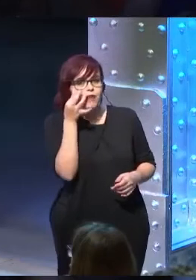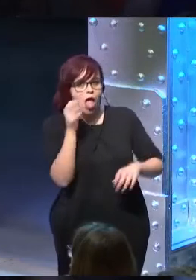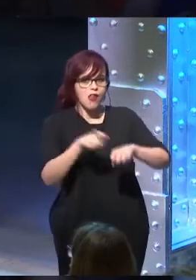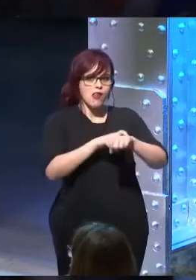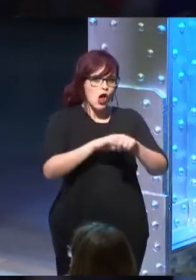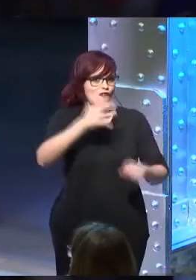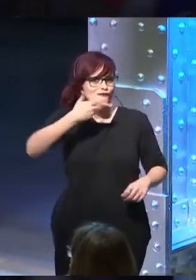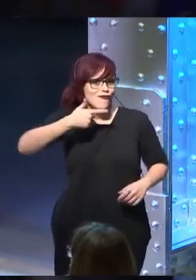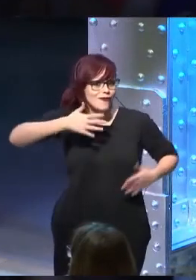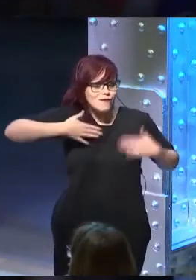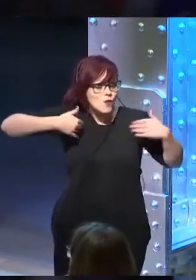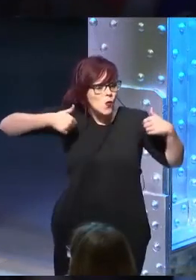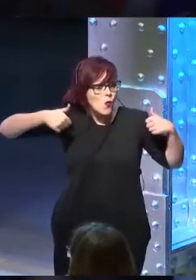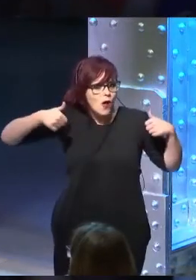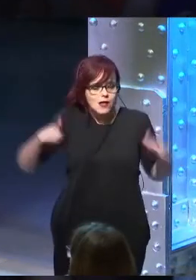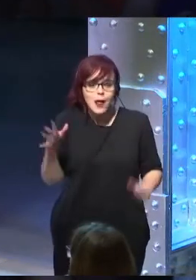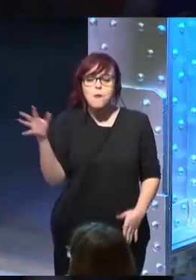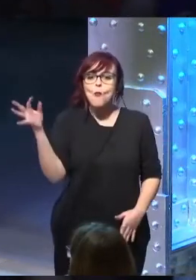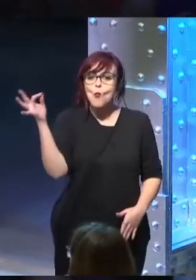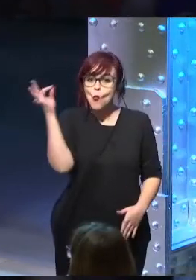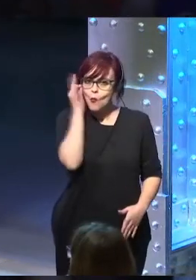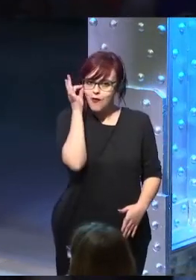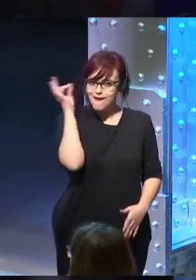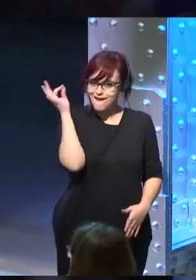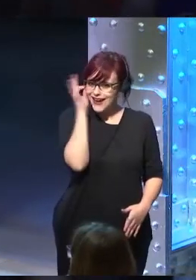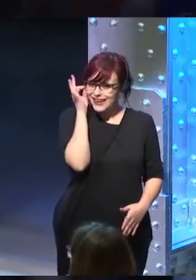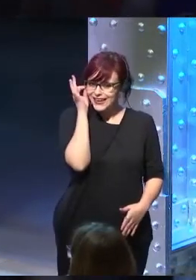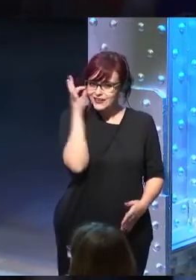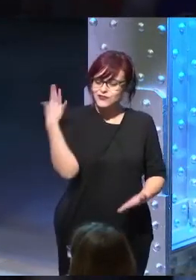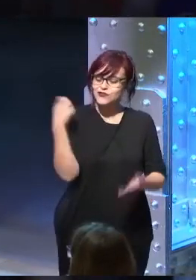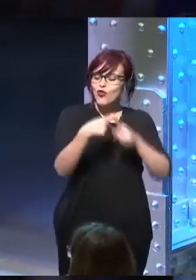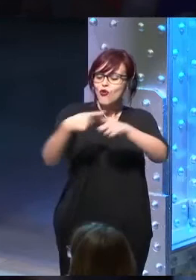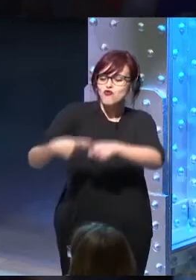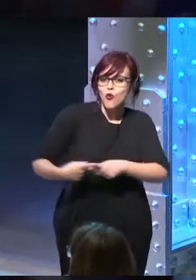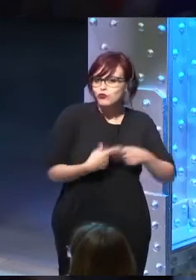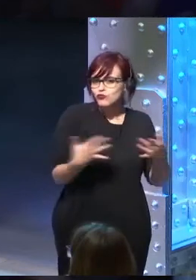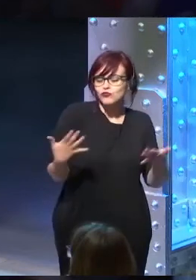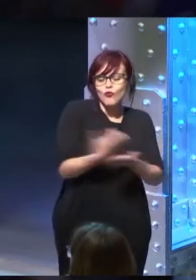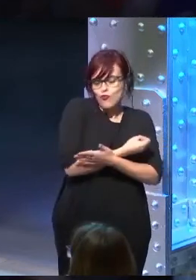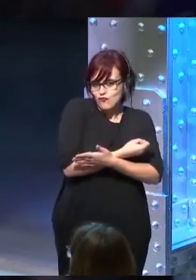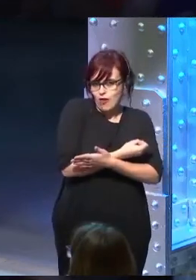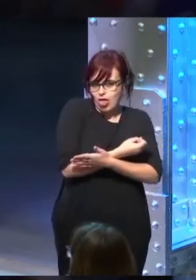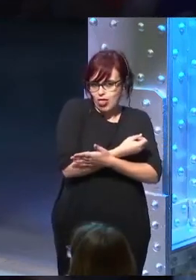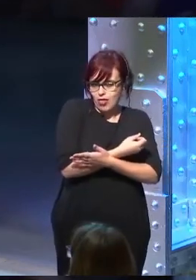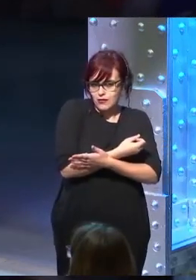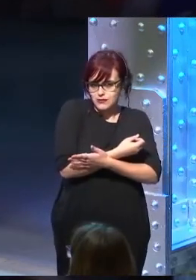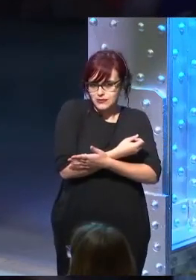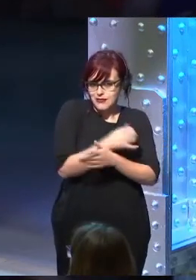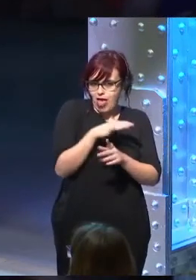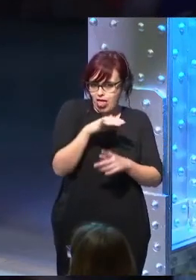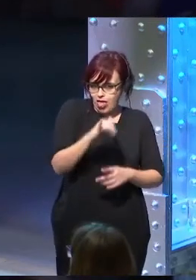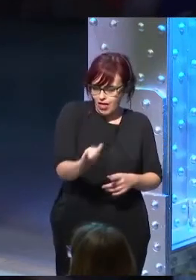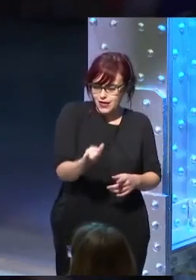the failed intervention in a man's discussion. I'm going to tell you how it feels to me,